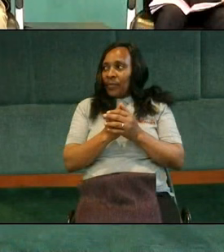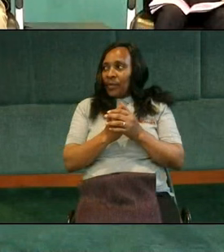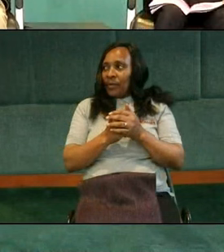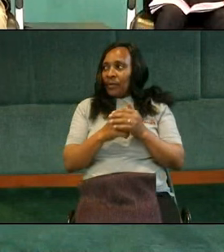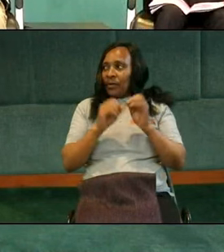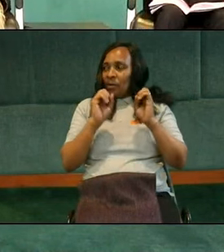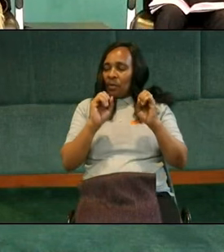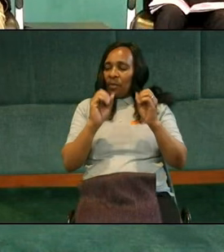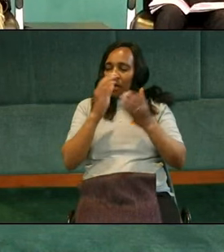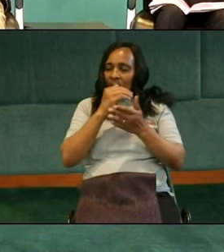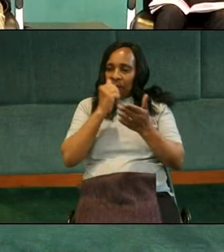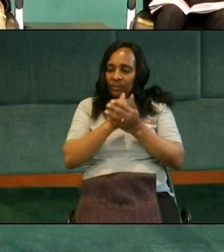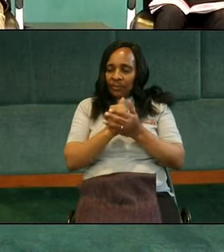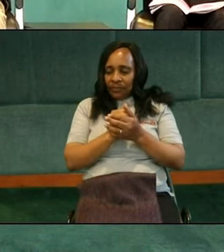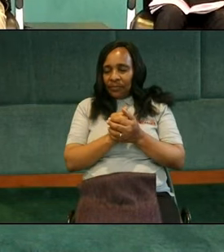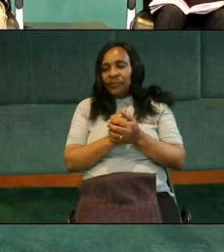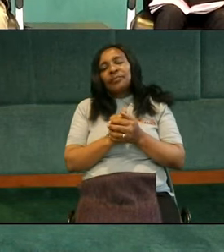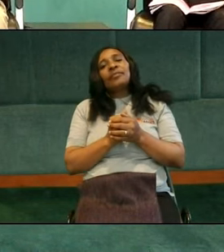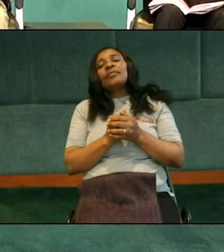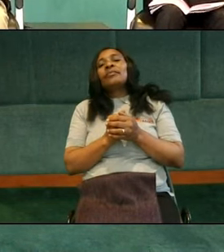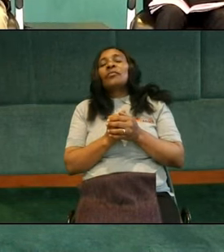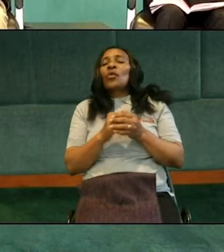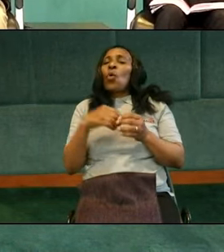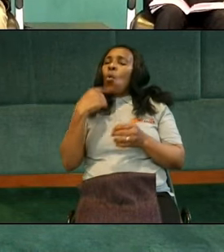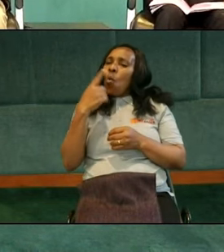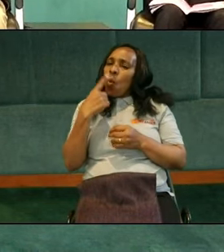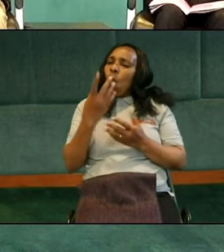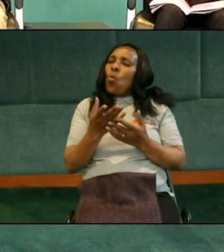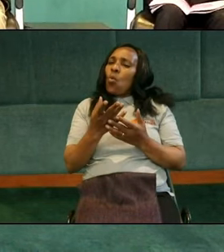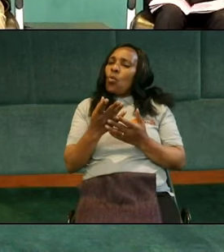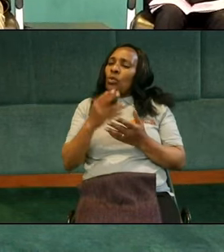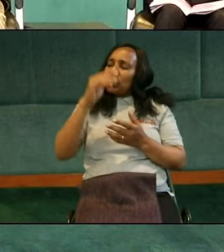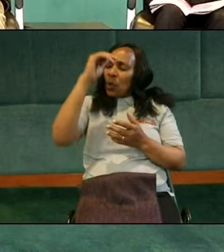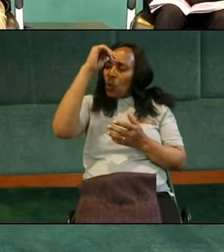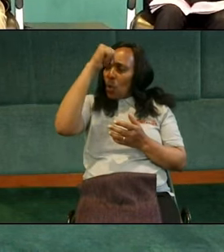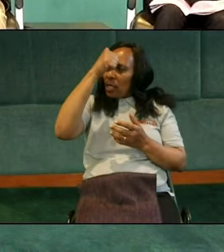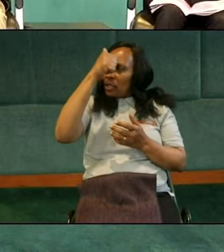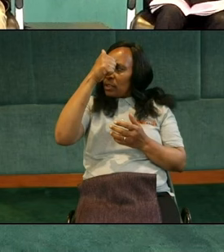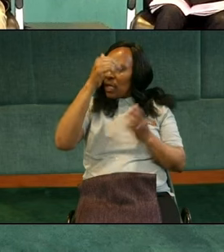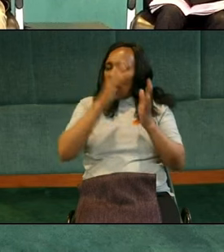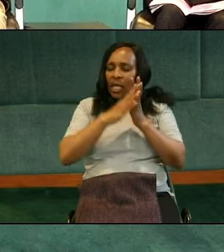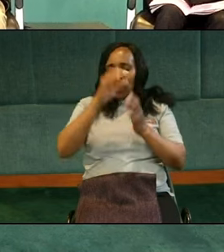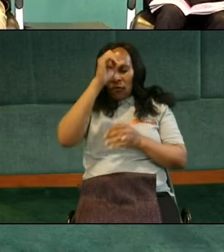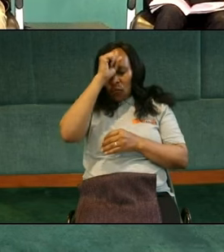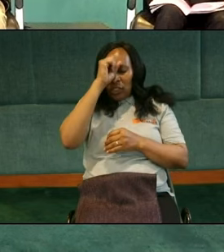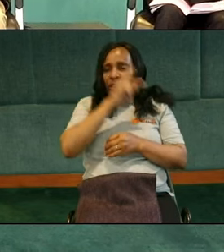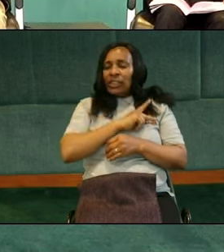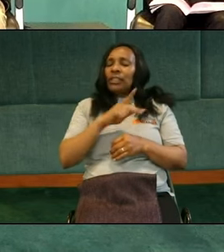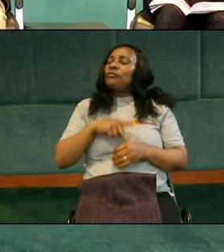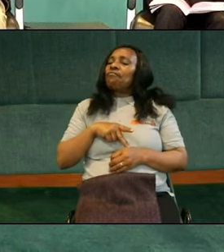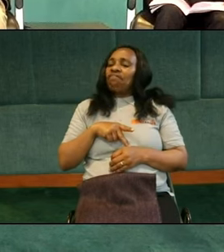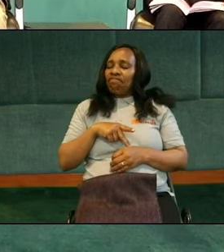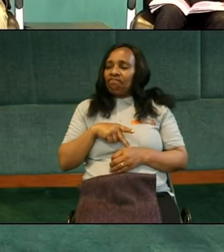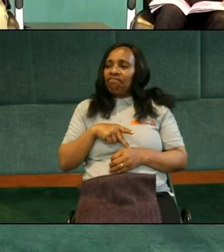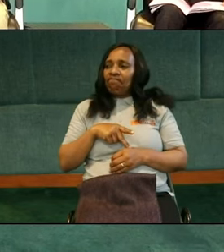Amen. Amen. Who is the wise and the foolish king?